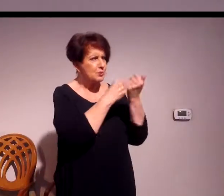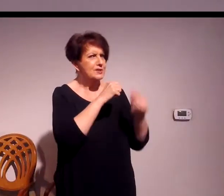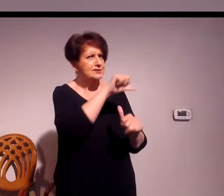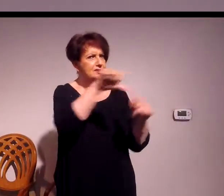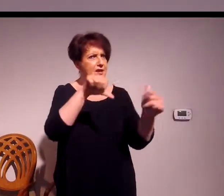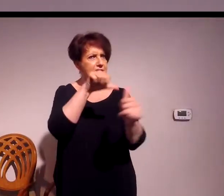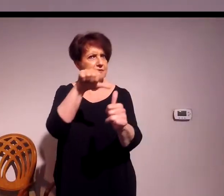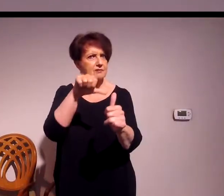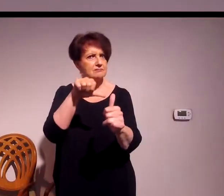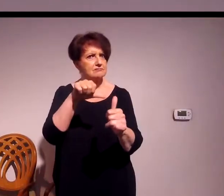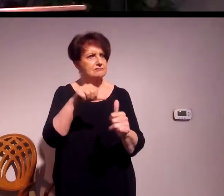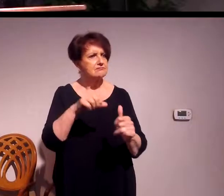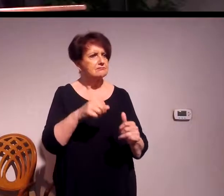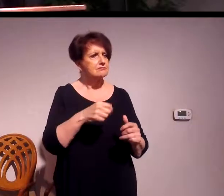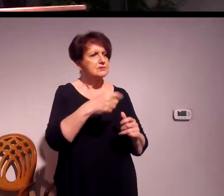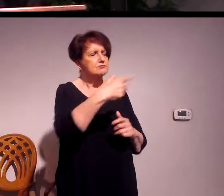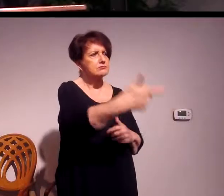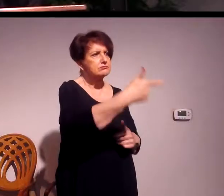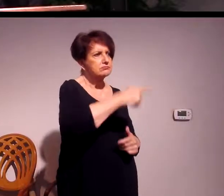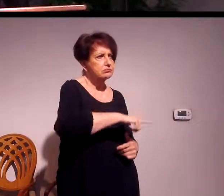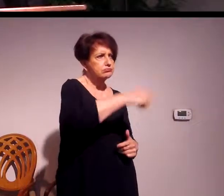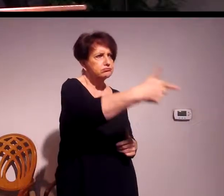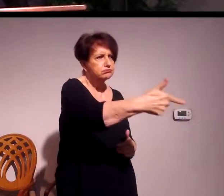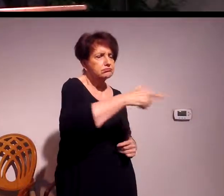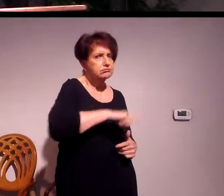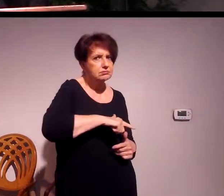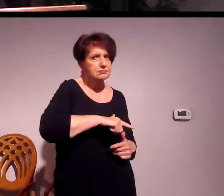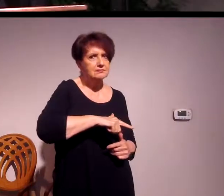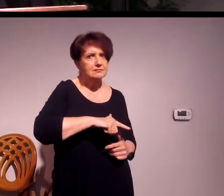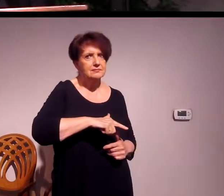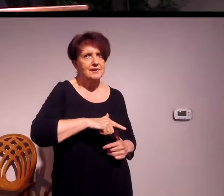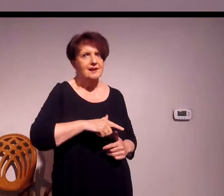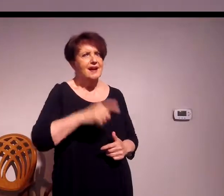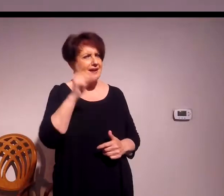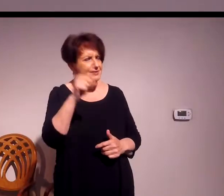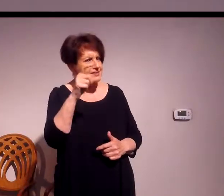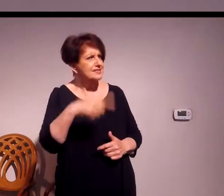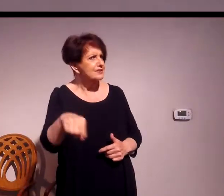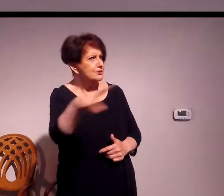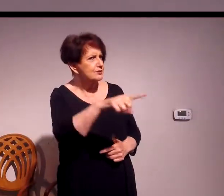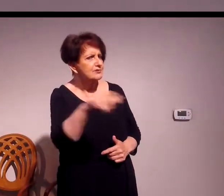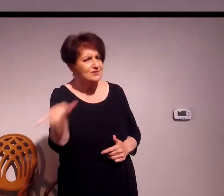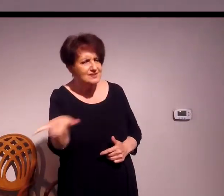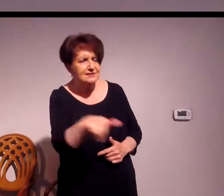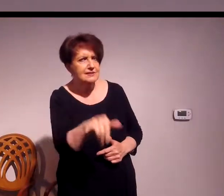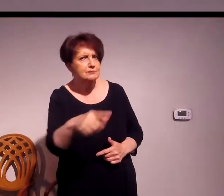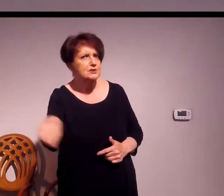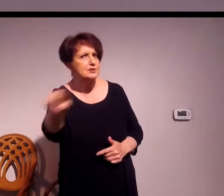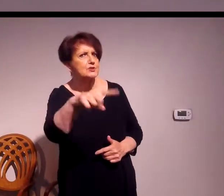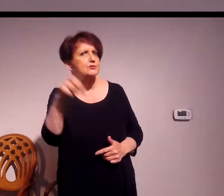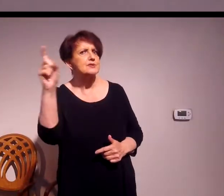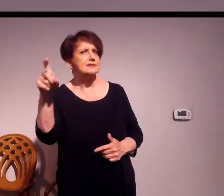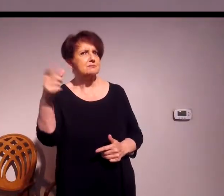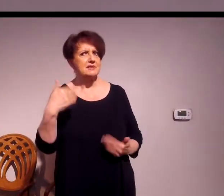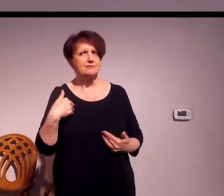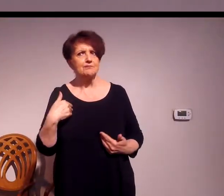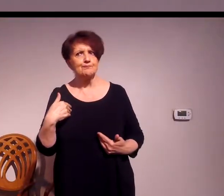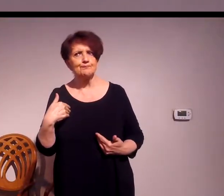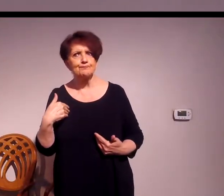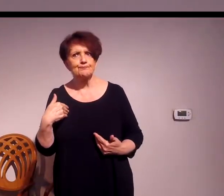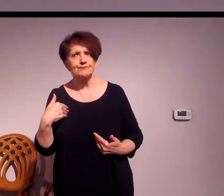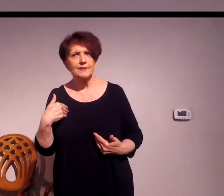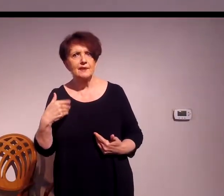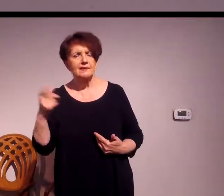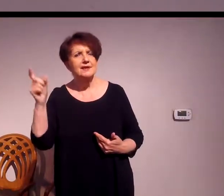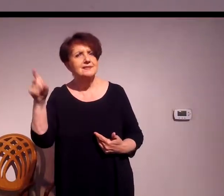we give it back and forth. I need you just like you need me. And I need